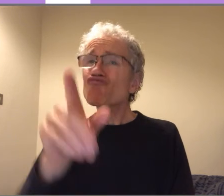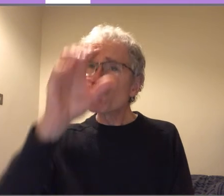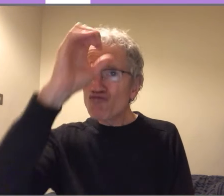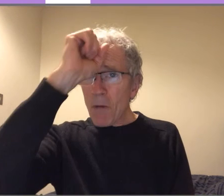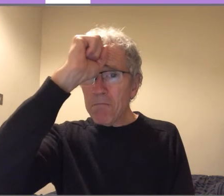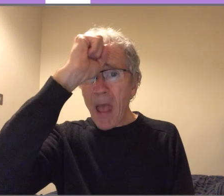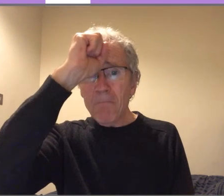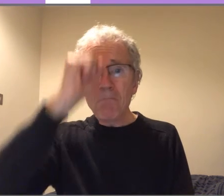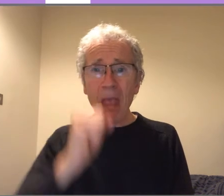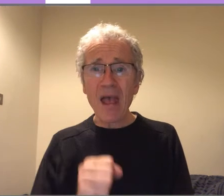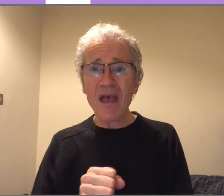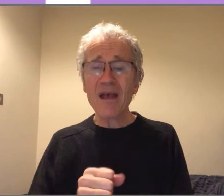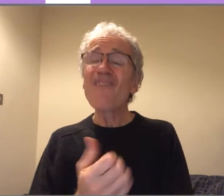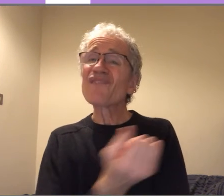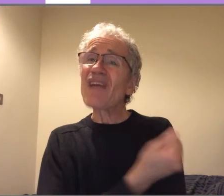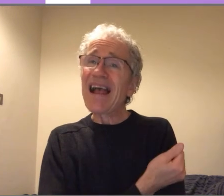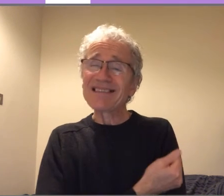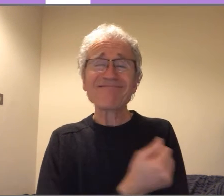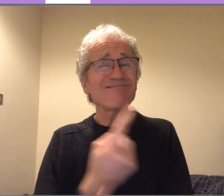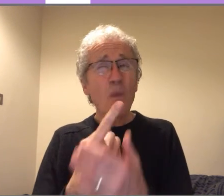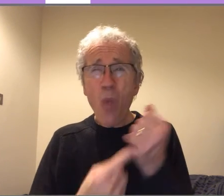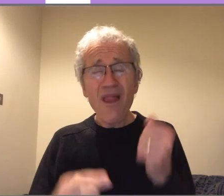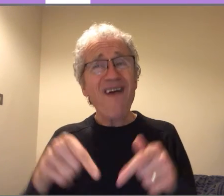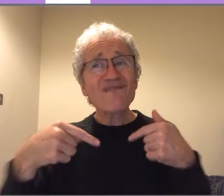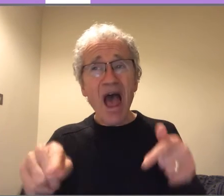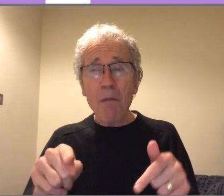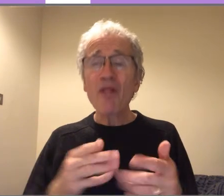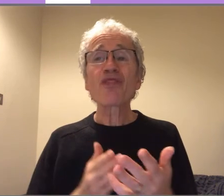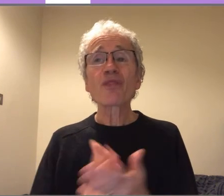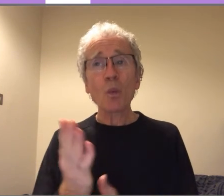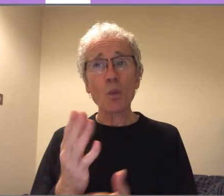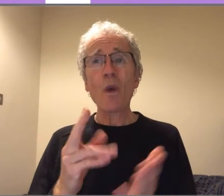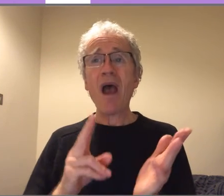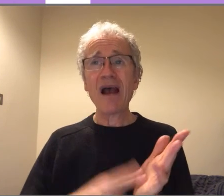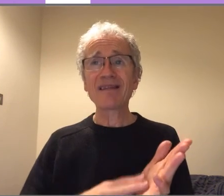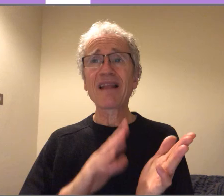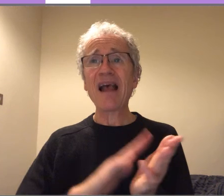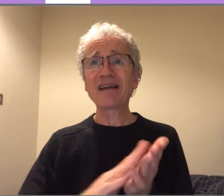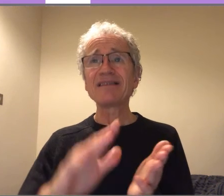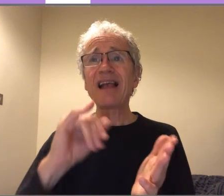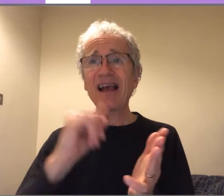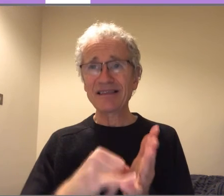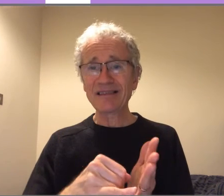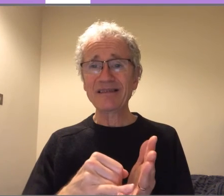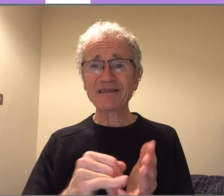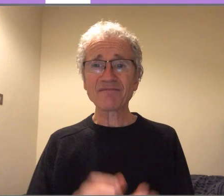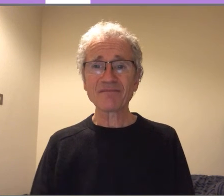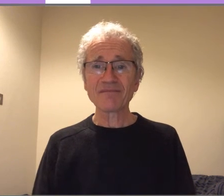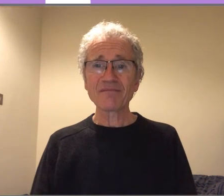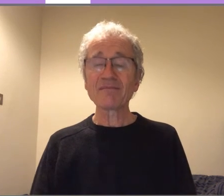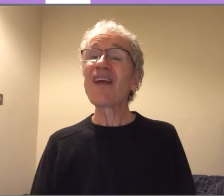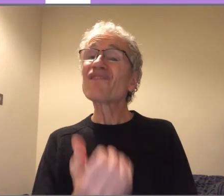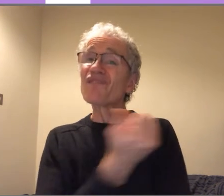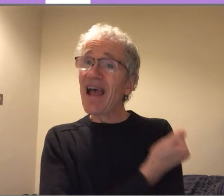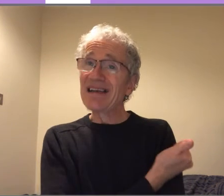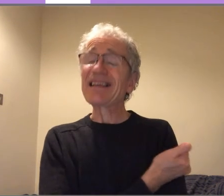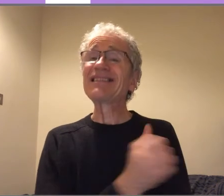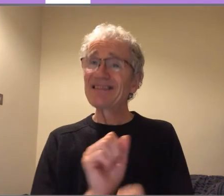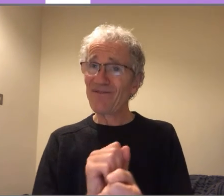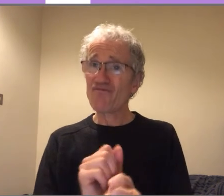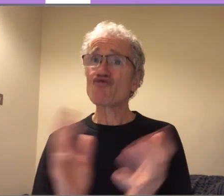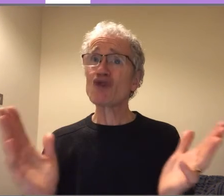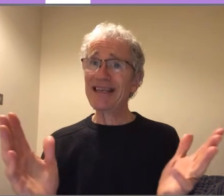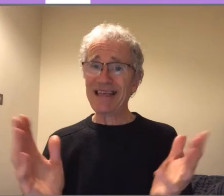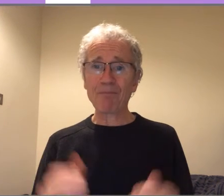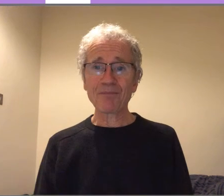privately. Anyone offering a paid for vaccine is committing a crime. Report a scam to the police on